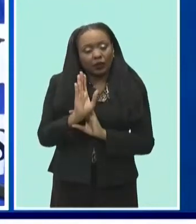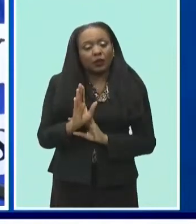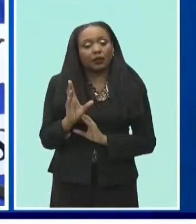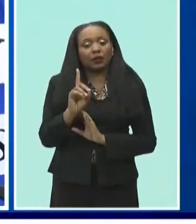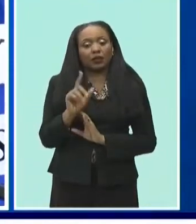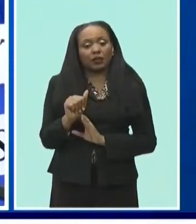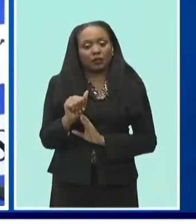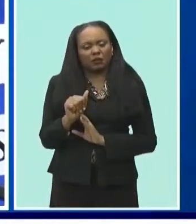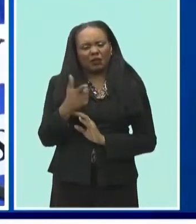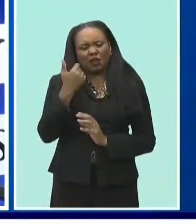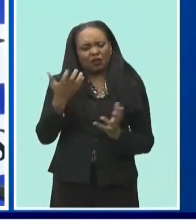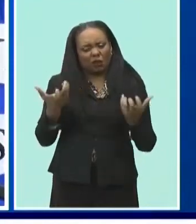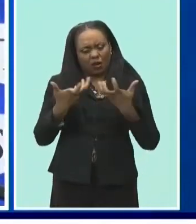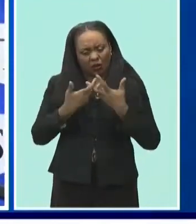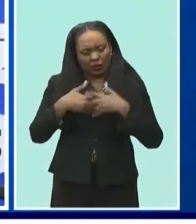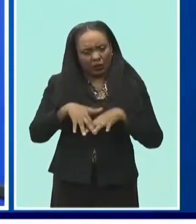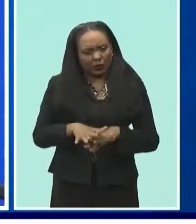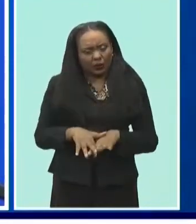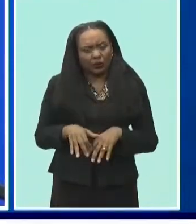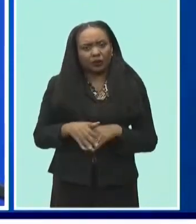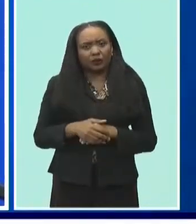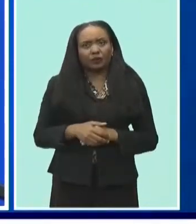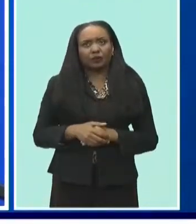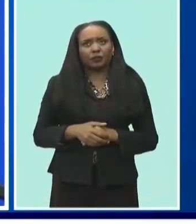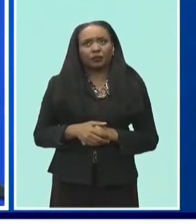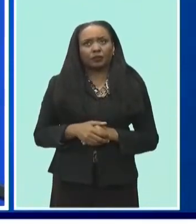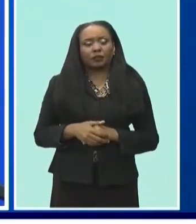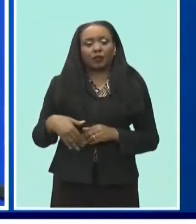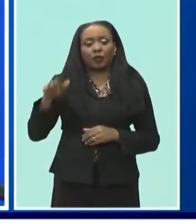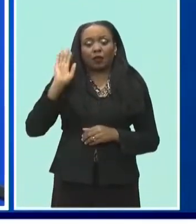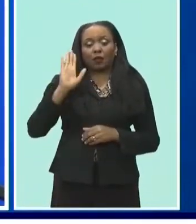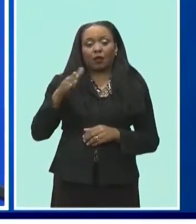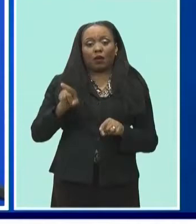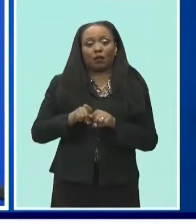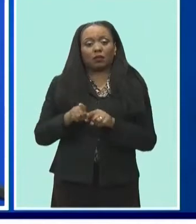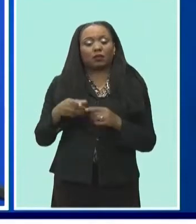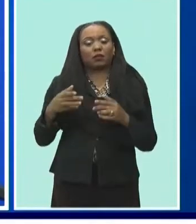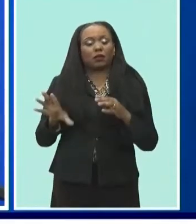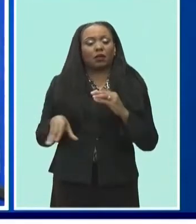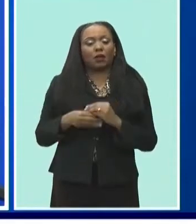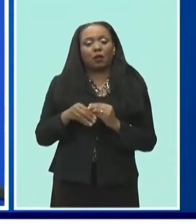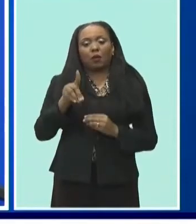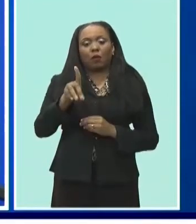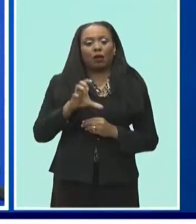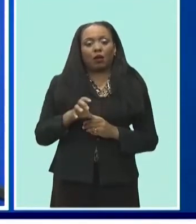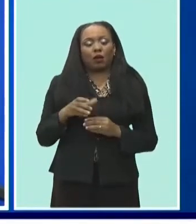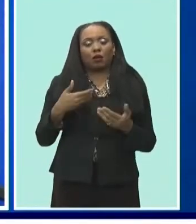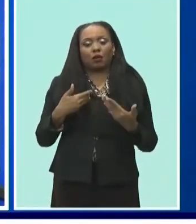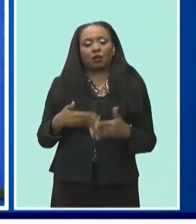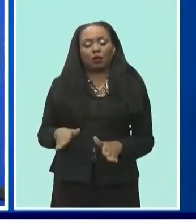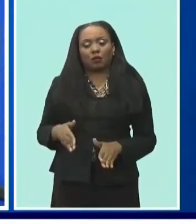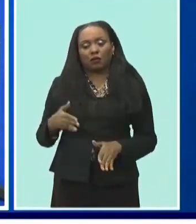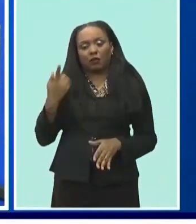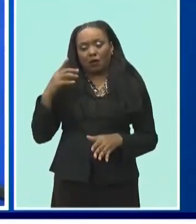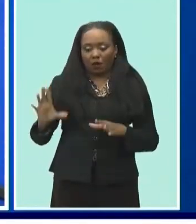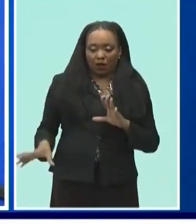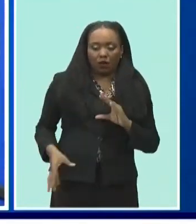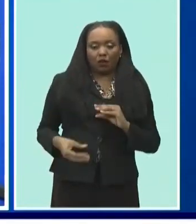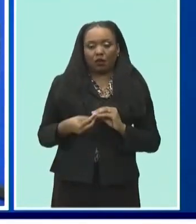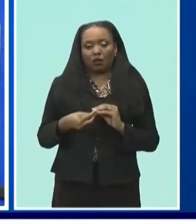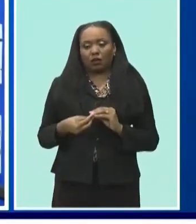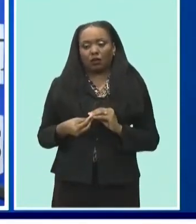student-centered philosophy. The block will add a further 100 units to bring our overall number